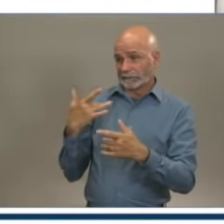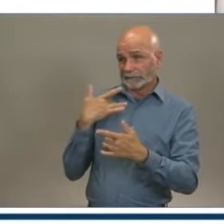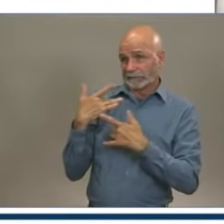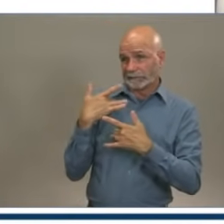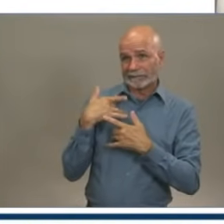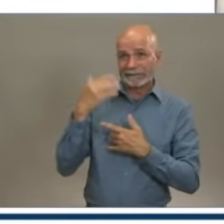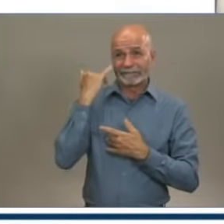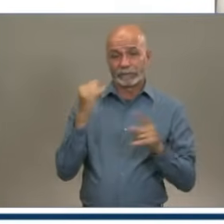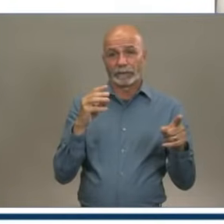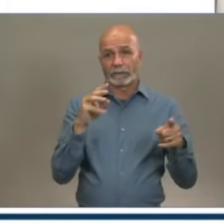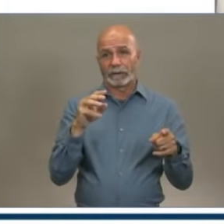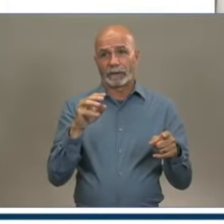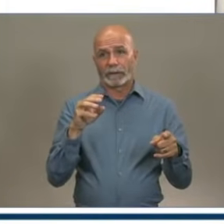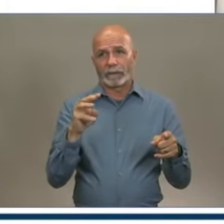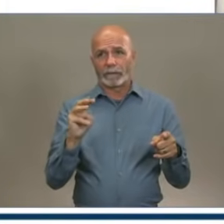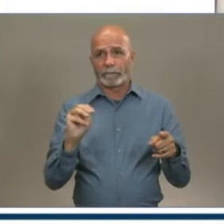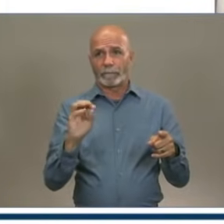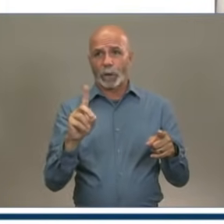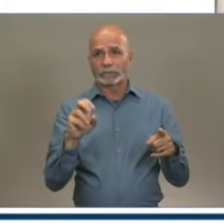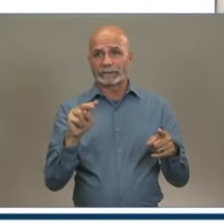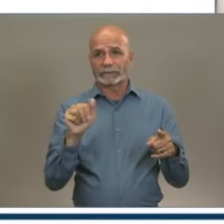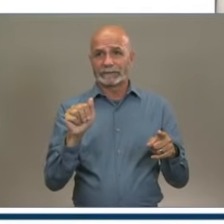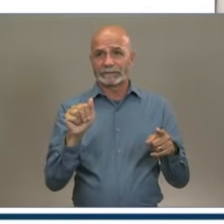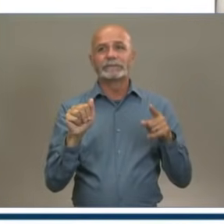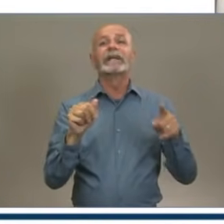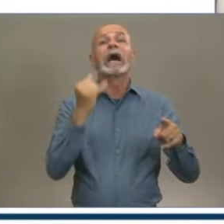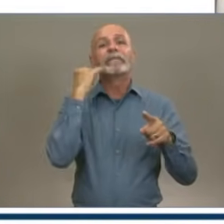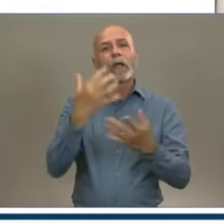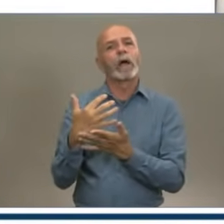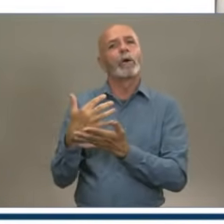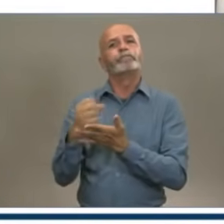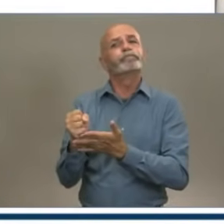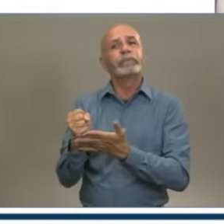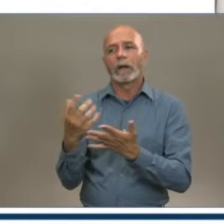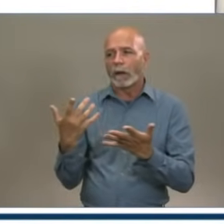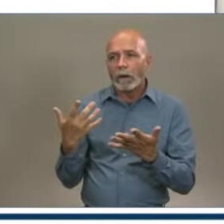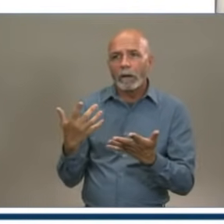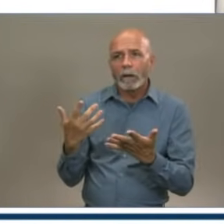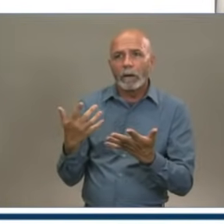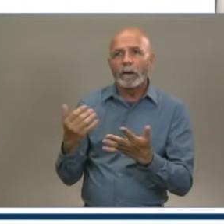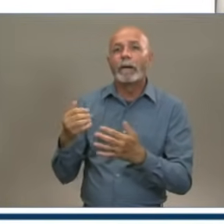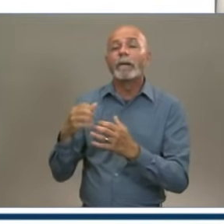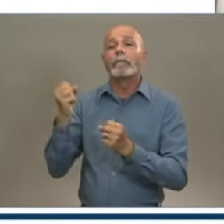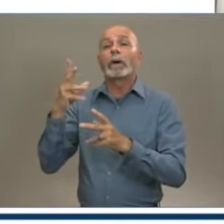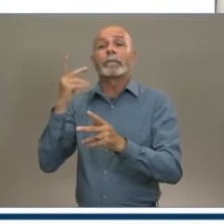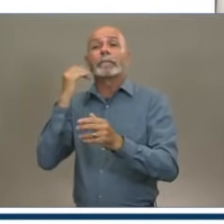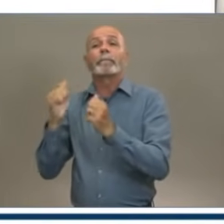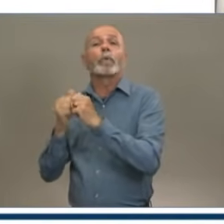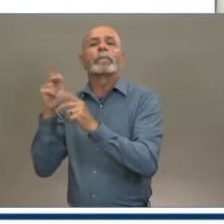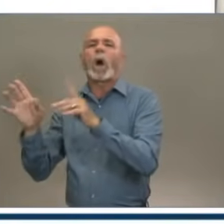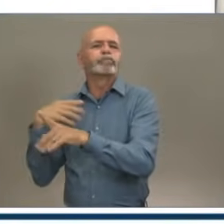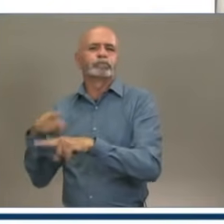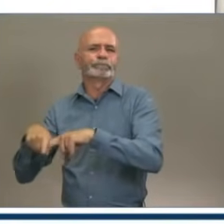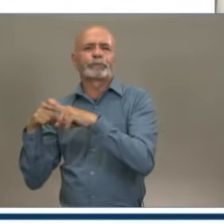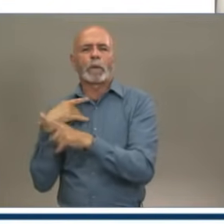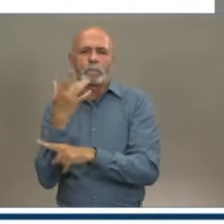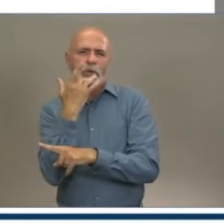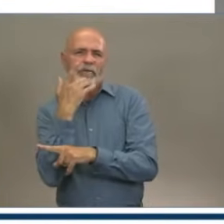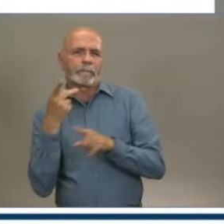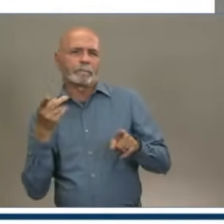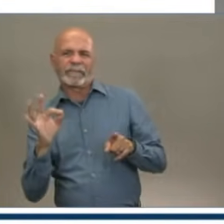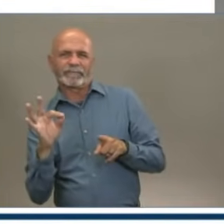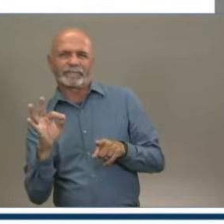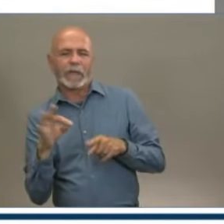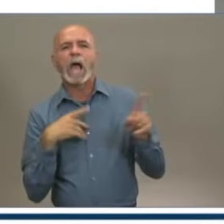expire, given the apparent Pfizer preference, and how long do these supplies last? I don't have it in front of me. They have the